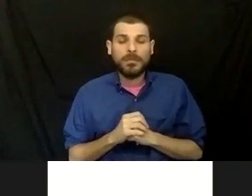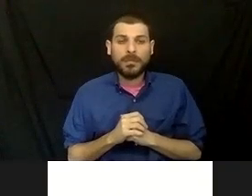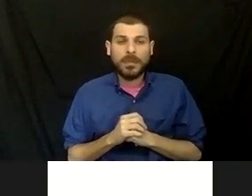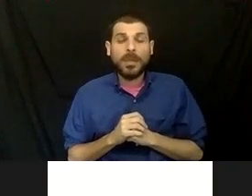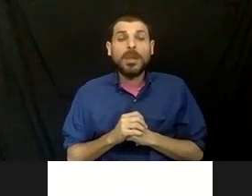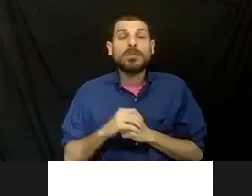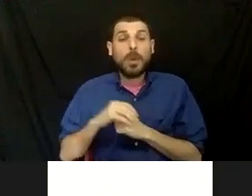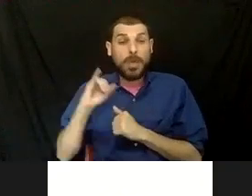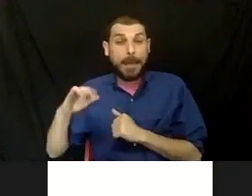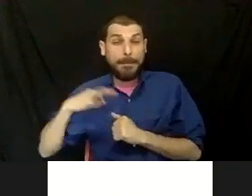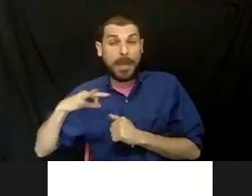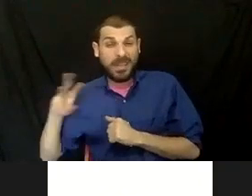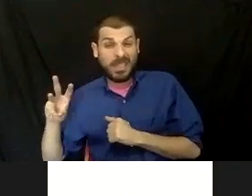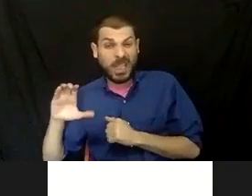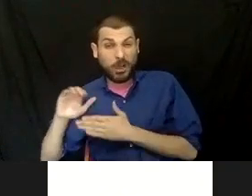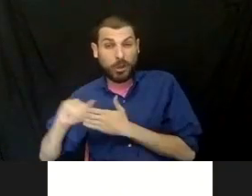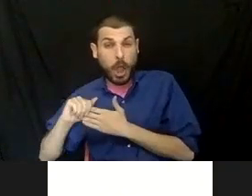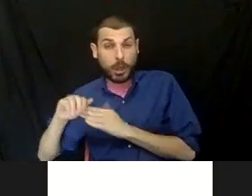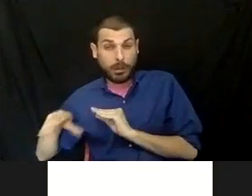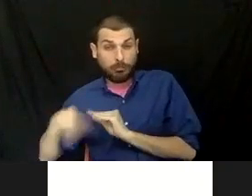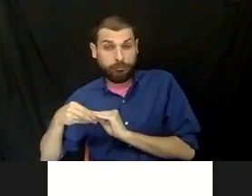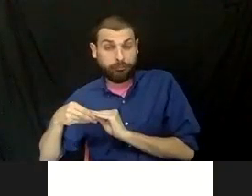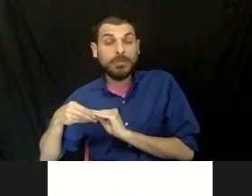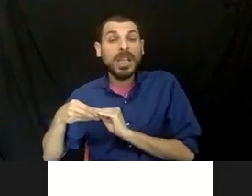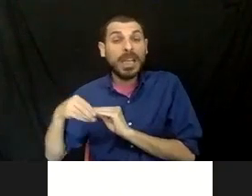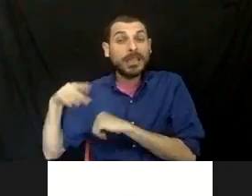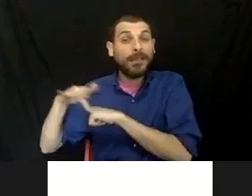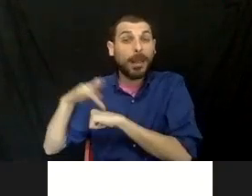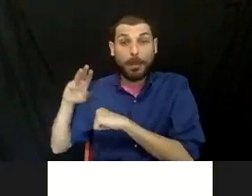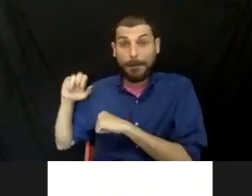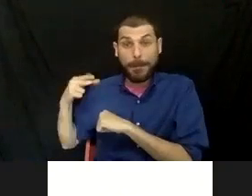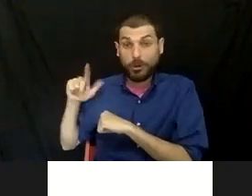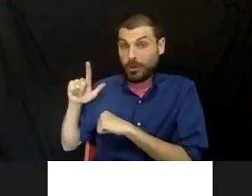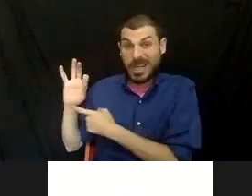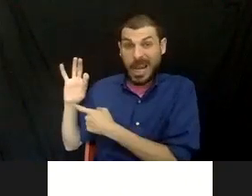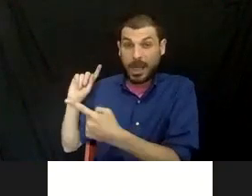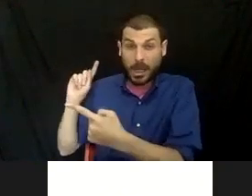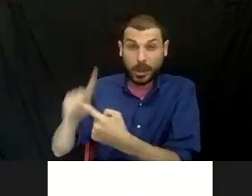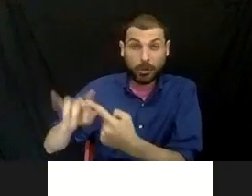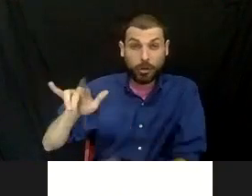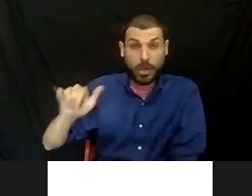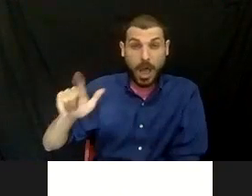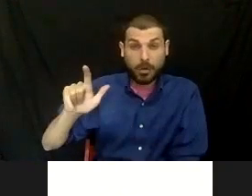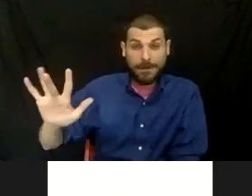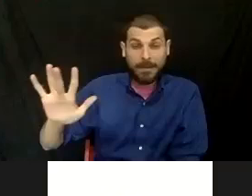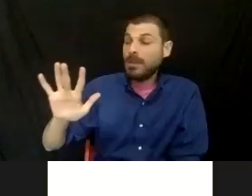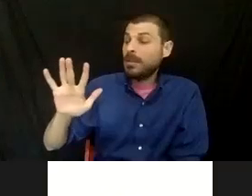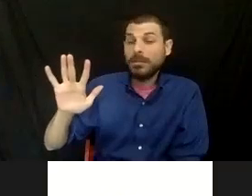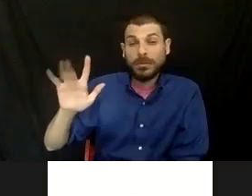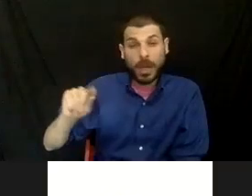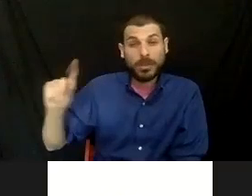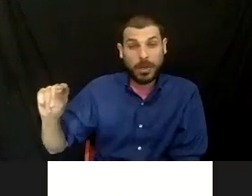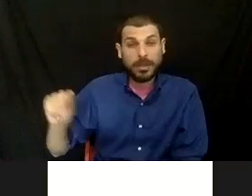is available from March 29th through July 25th, 2020. So this doesn't mean that